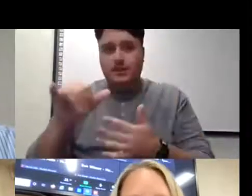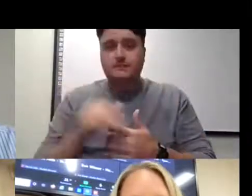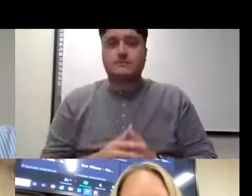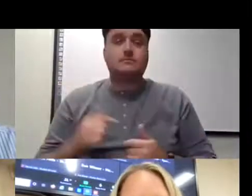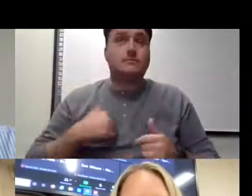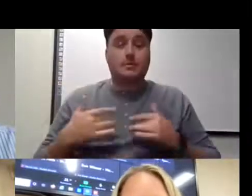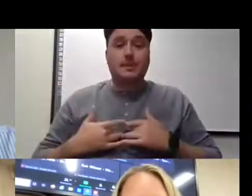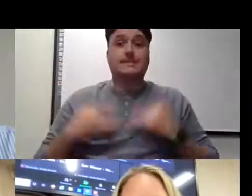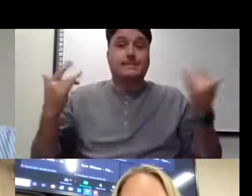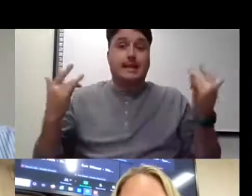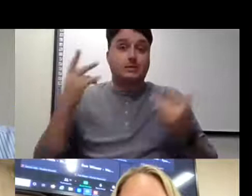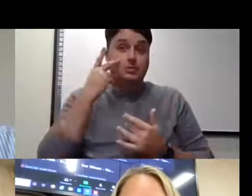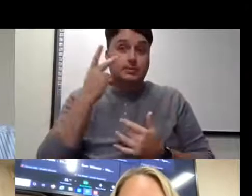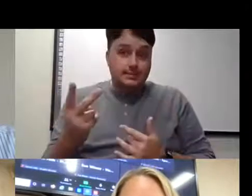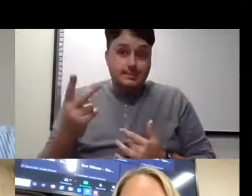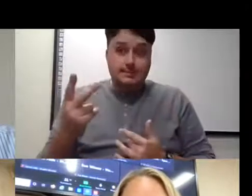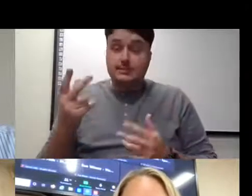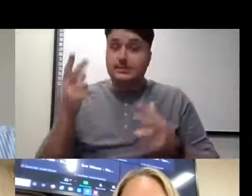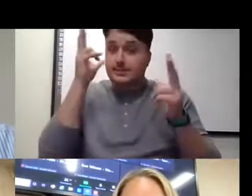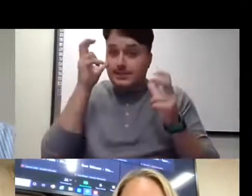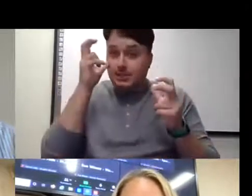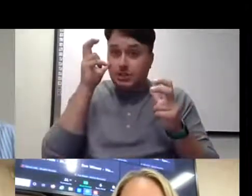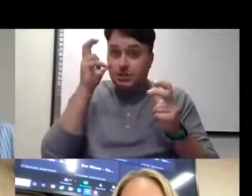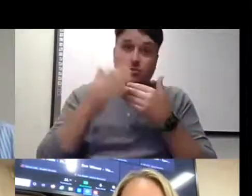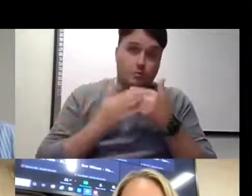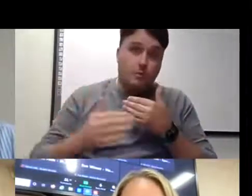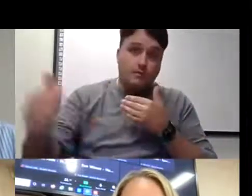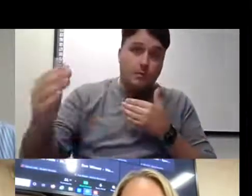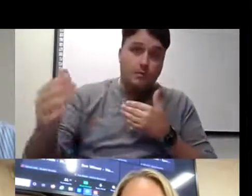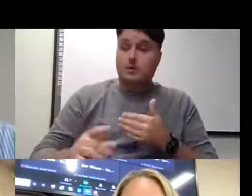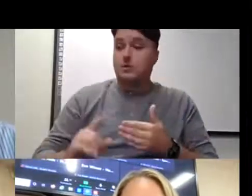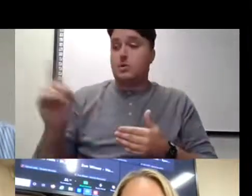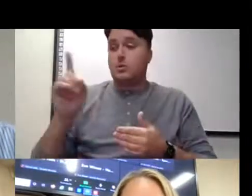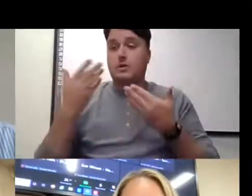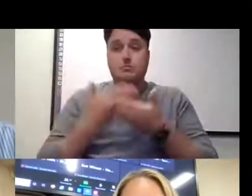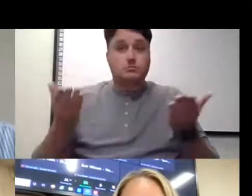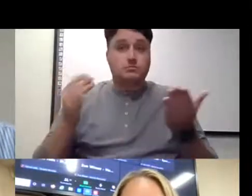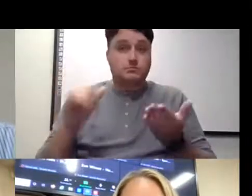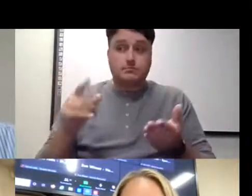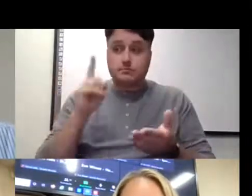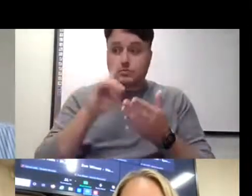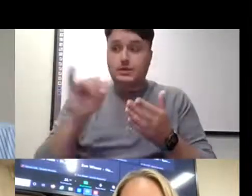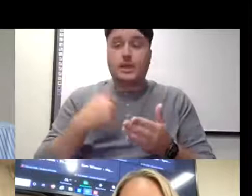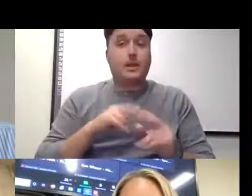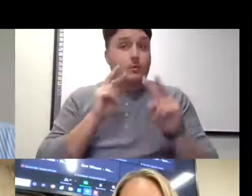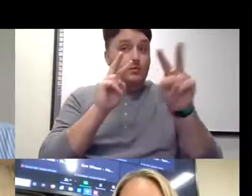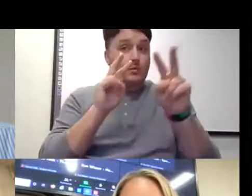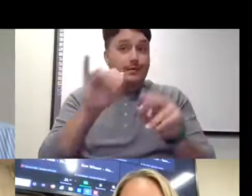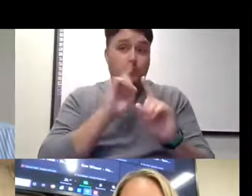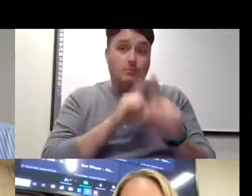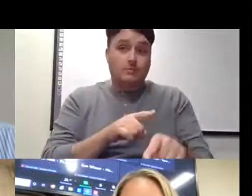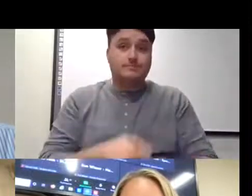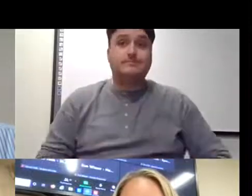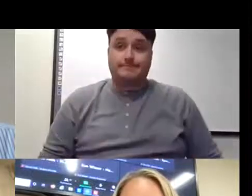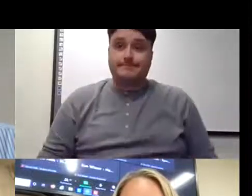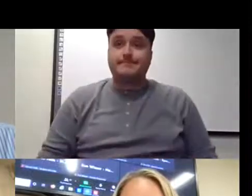excited to see and hear going forward where we're at. And I look forward to that report.